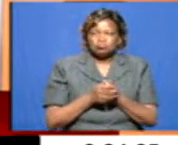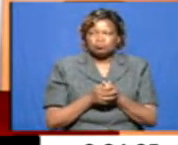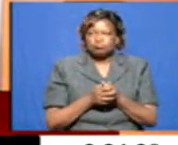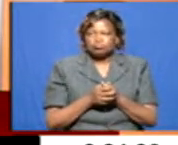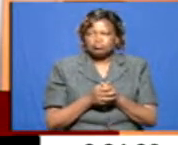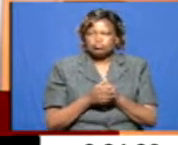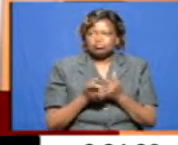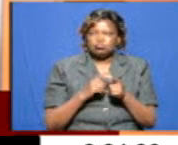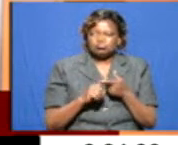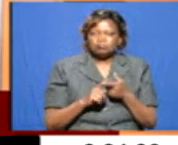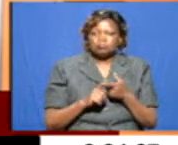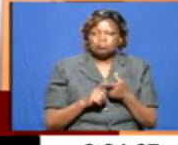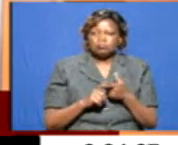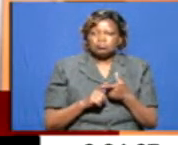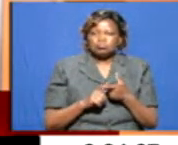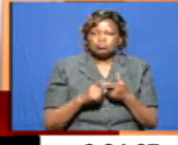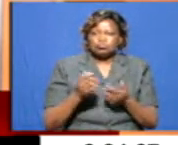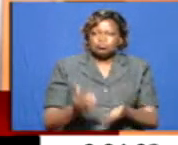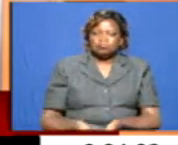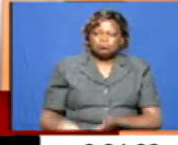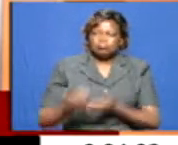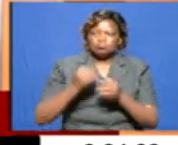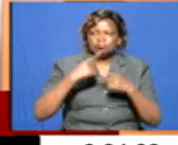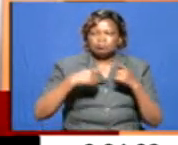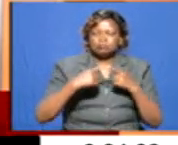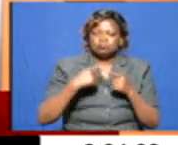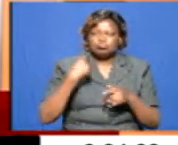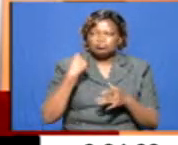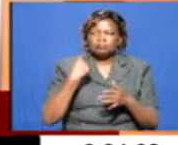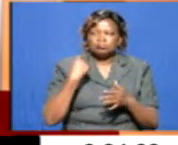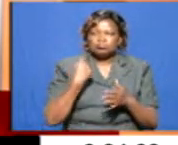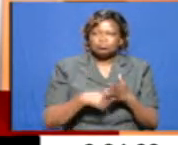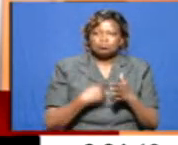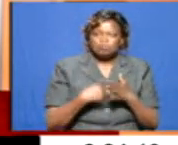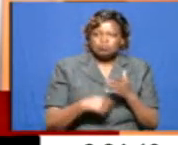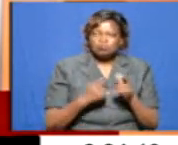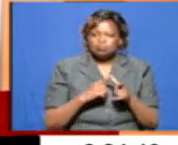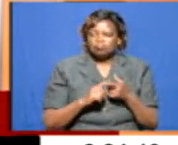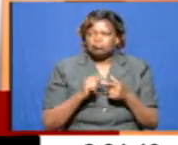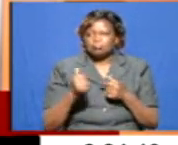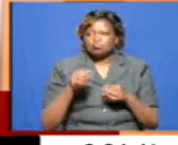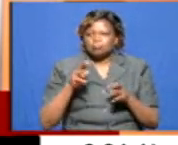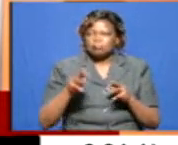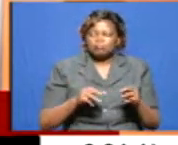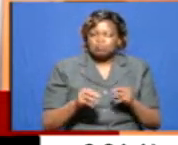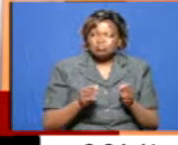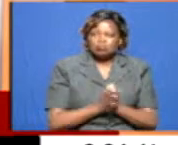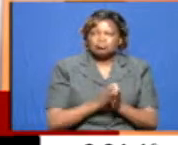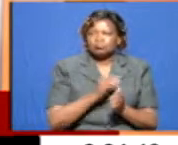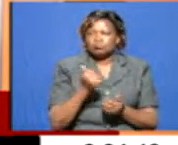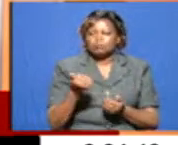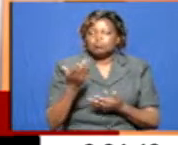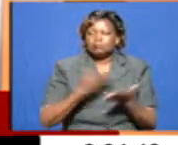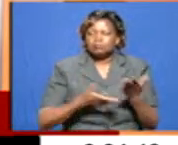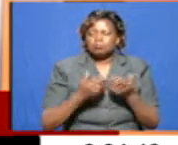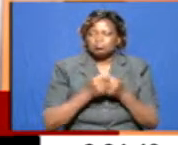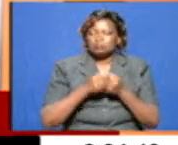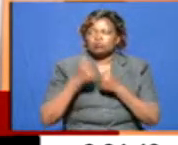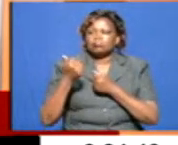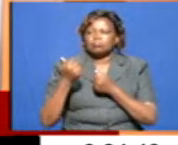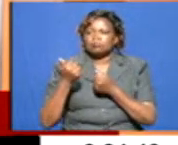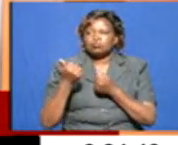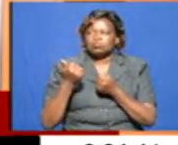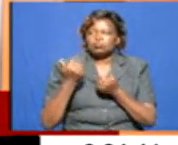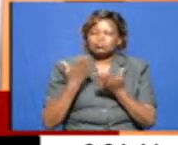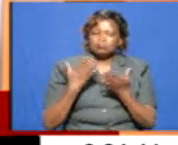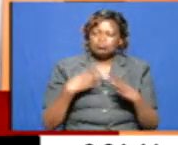labor-intensive data gathering and processing tasks to portfolio management and greater interaction with brokers and the